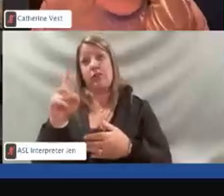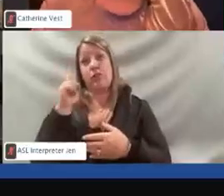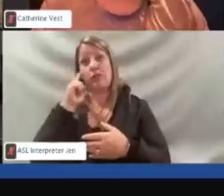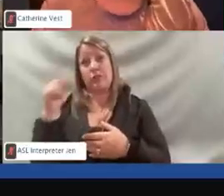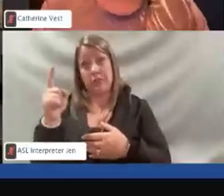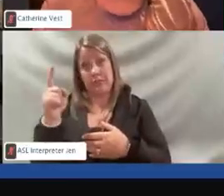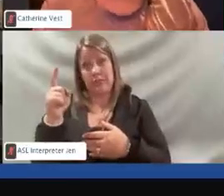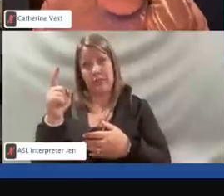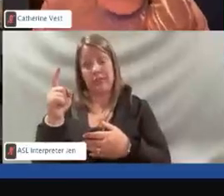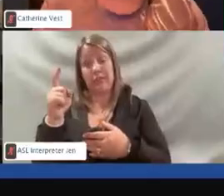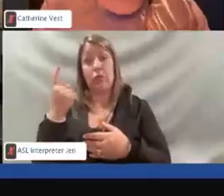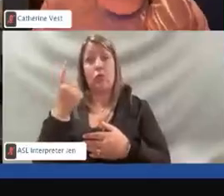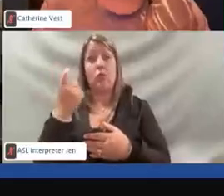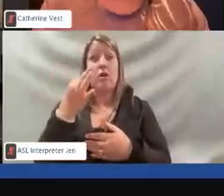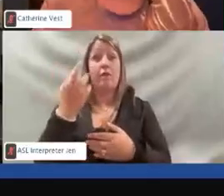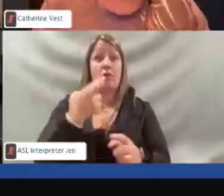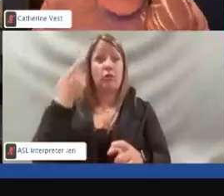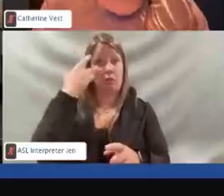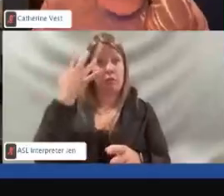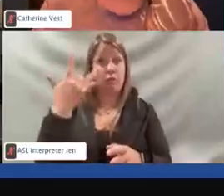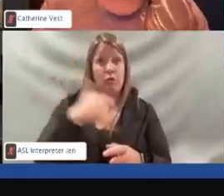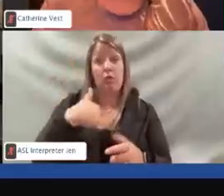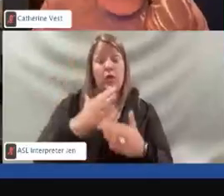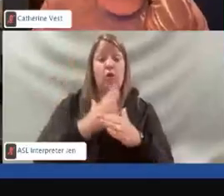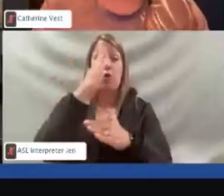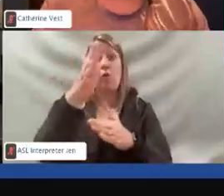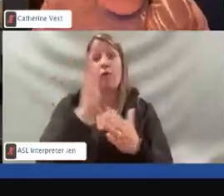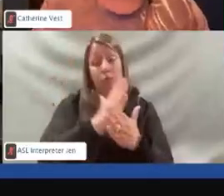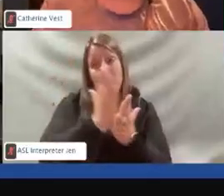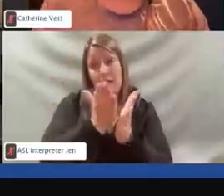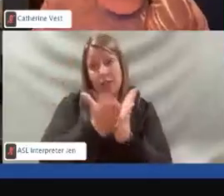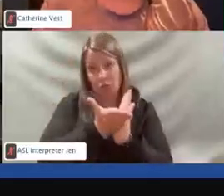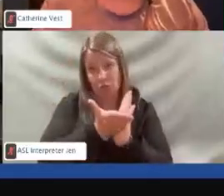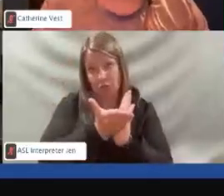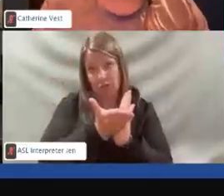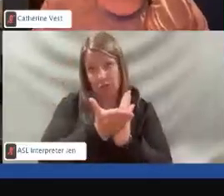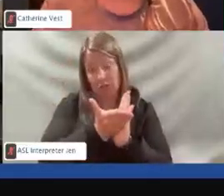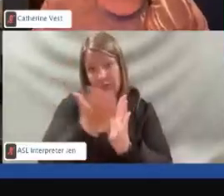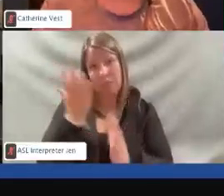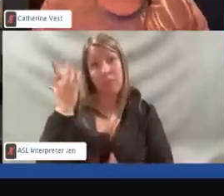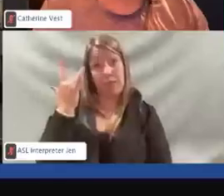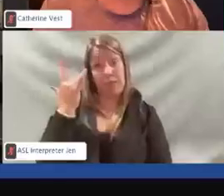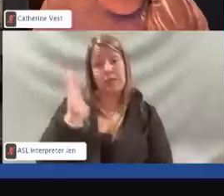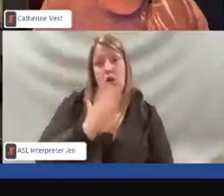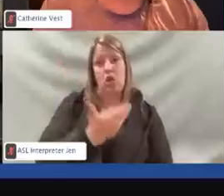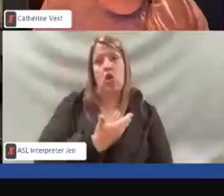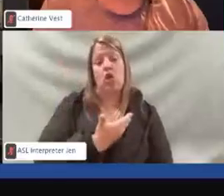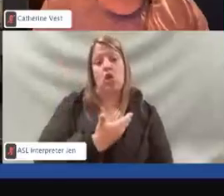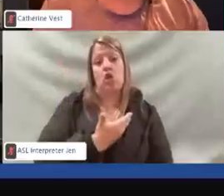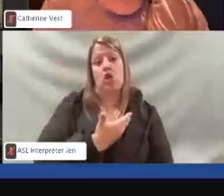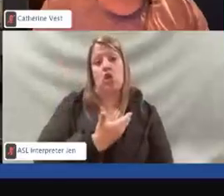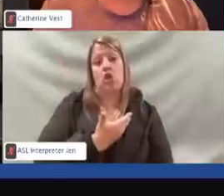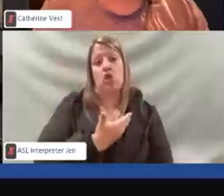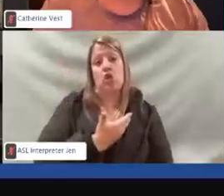$65,472.72. And one of the reasons that we are over budget on that is